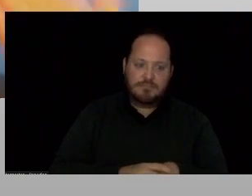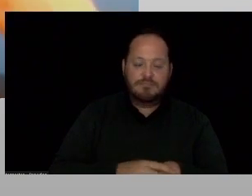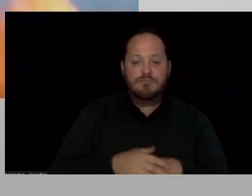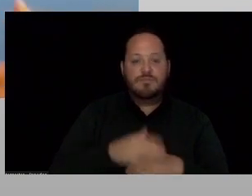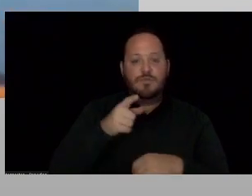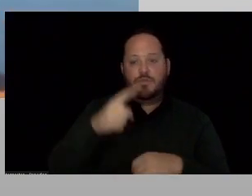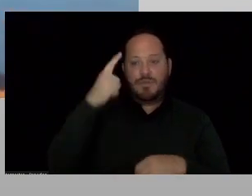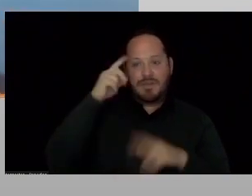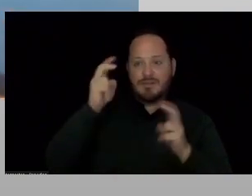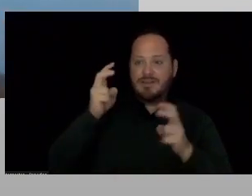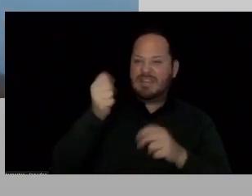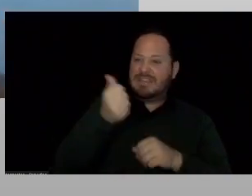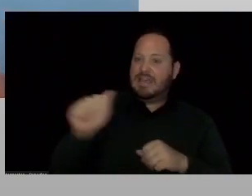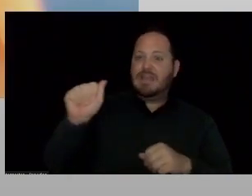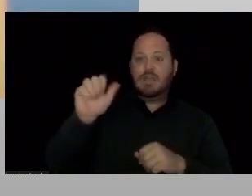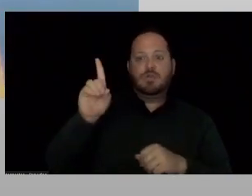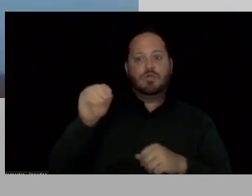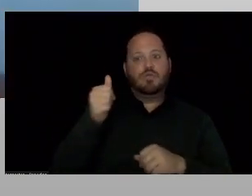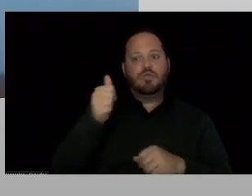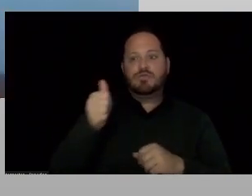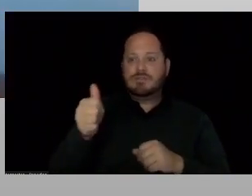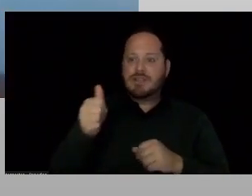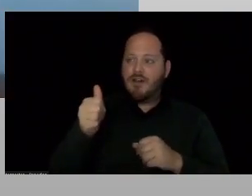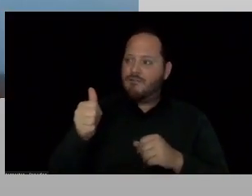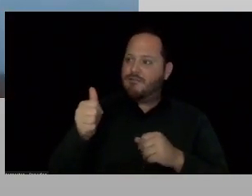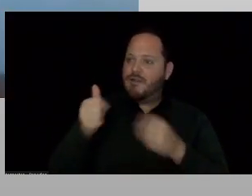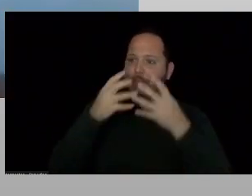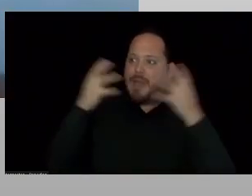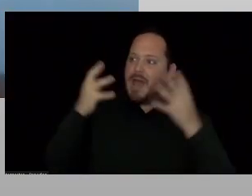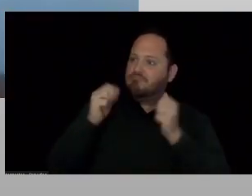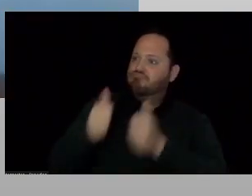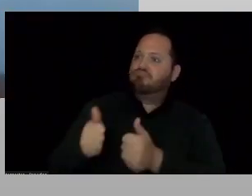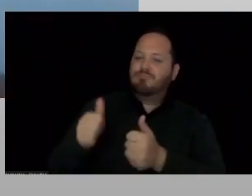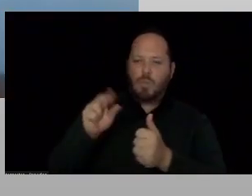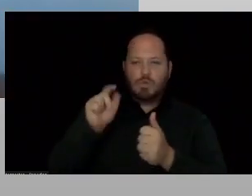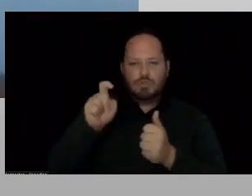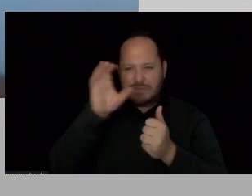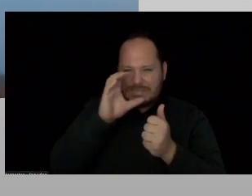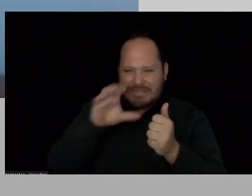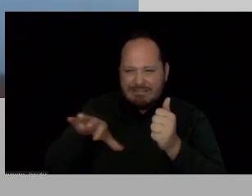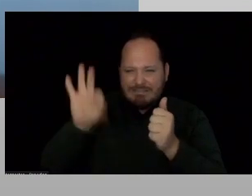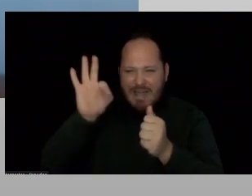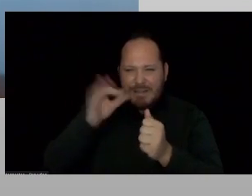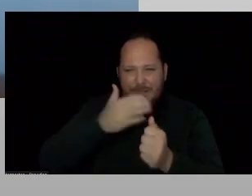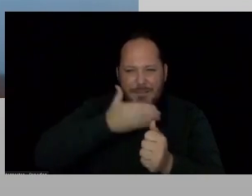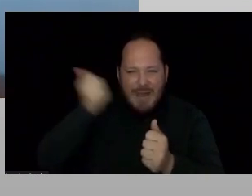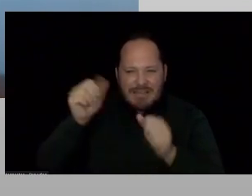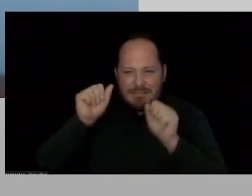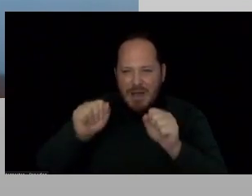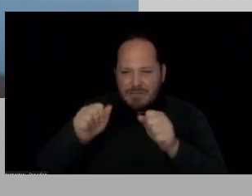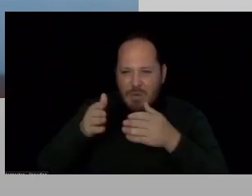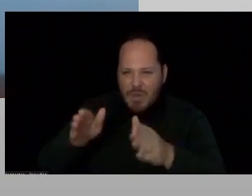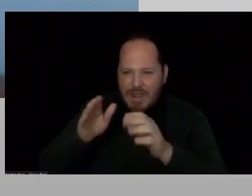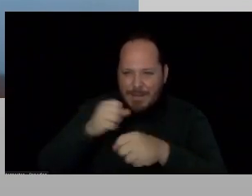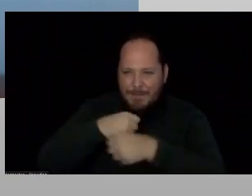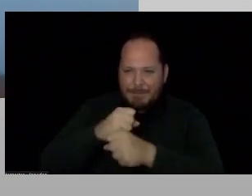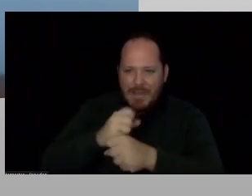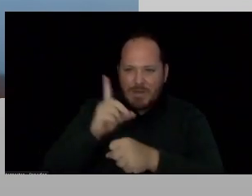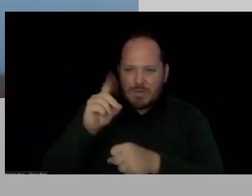do-it-yourself mask can fail, if you have the face shield on, you have greater protection. So we'll be linking out to that. And the